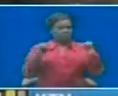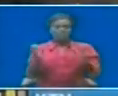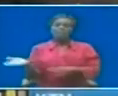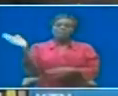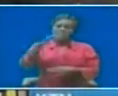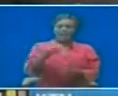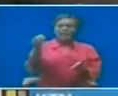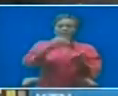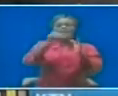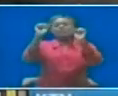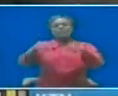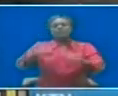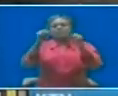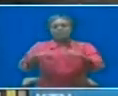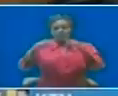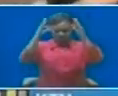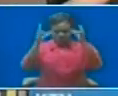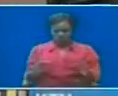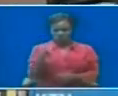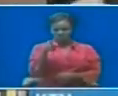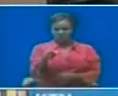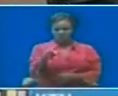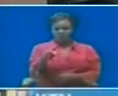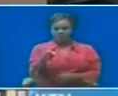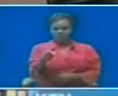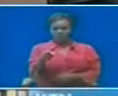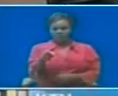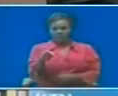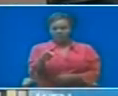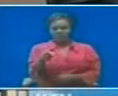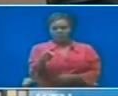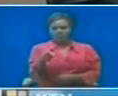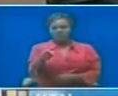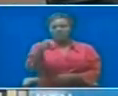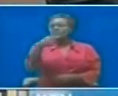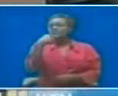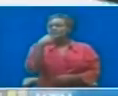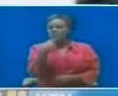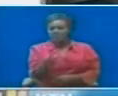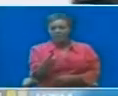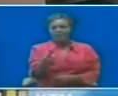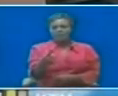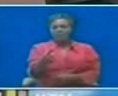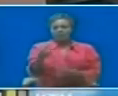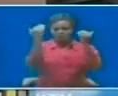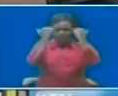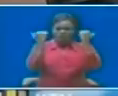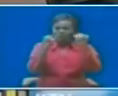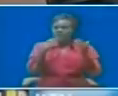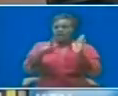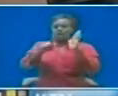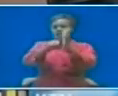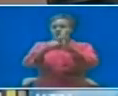they will be flagging this Supreme Court decision. And what do you say? Because they'll just be saying this. The Court of Appeal has said that these laws